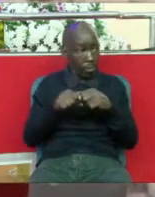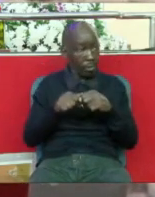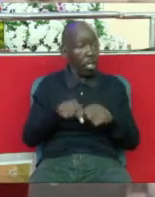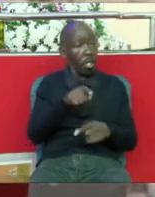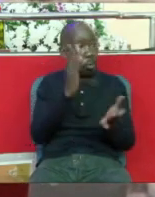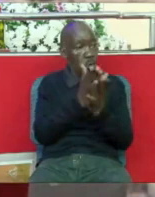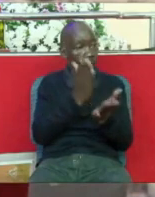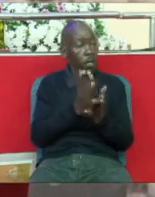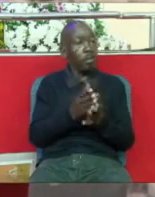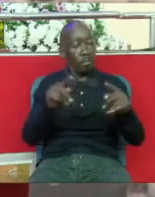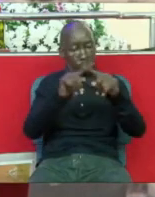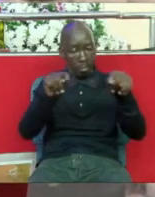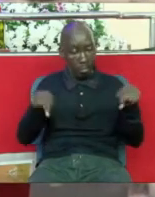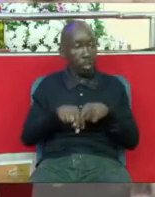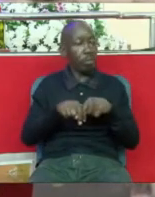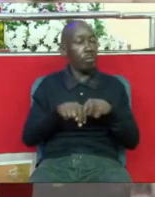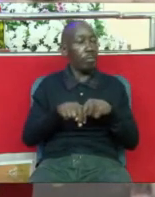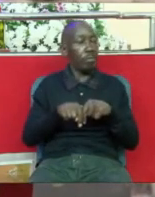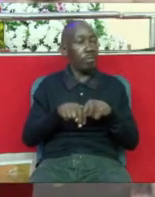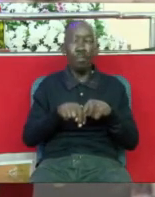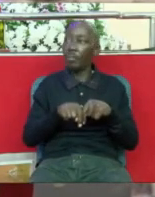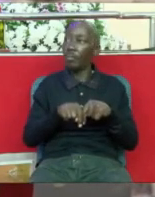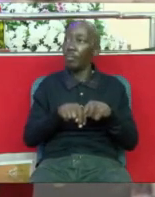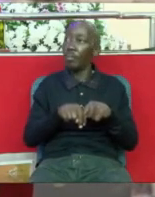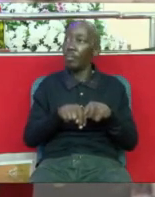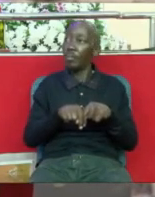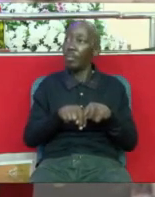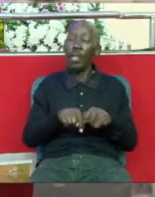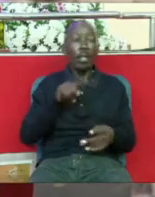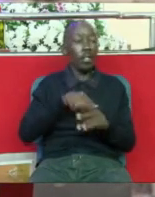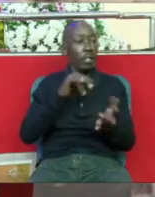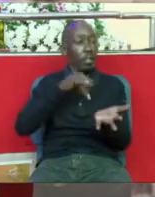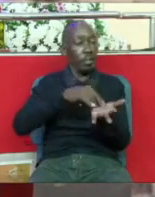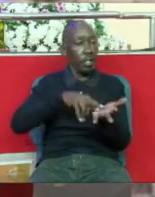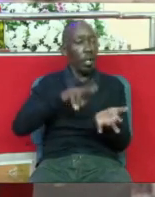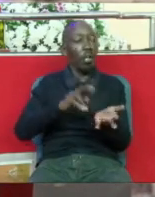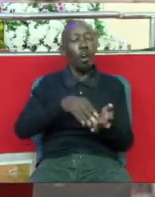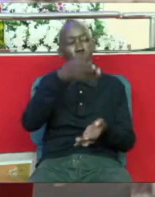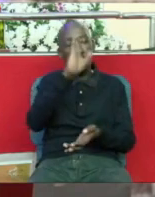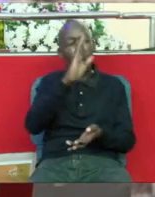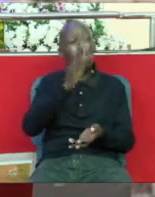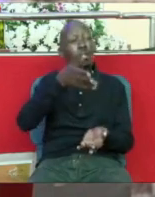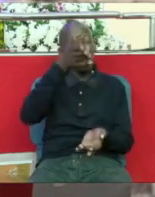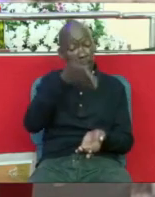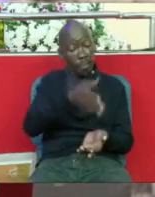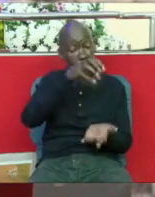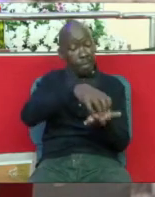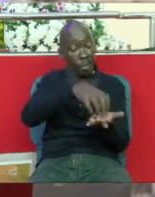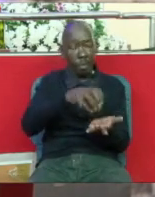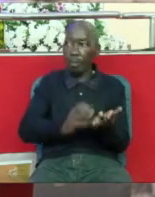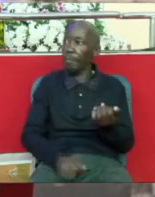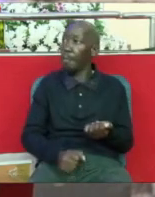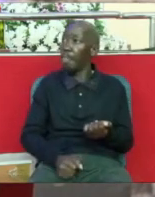ark. Ilikuwa limetengenezwa kwa mbao. And it represented God's presence. Na liliwakilisha uwepo wa